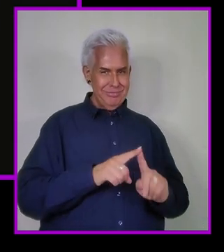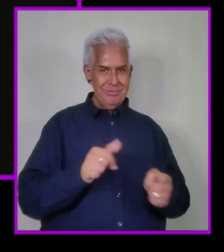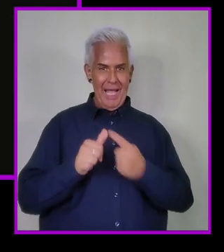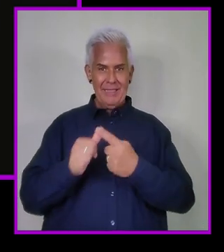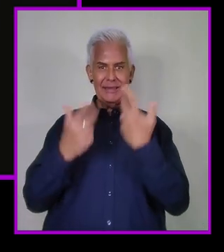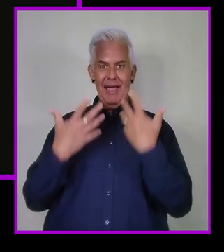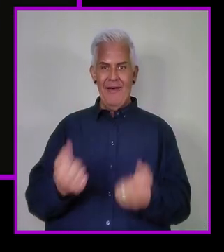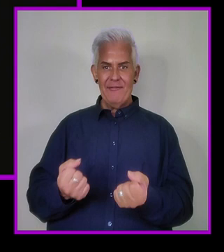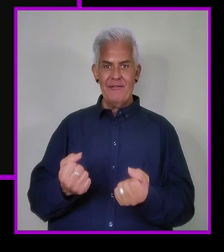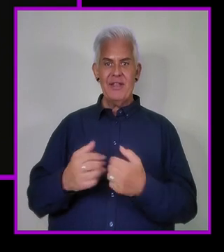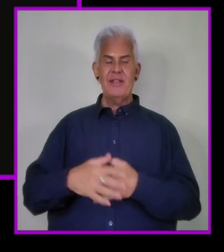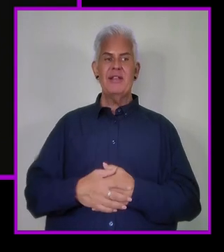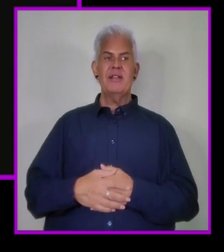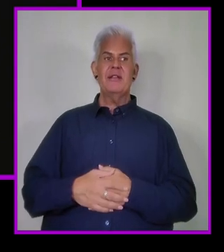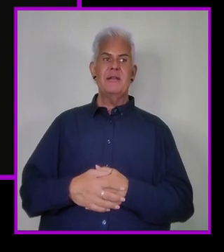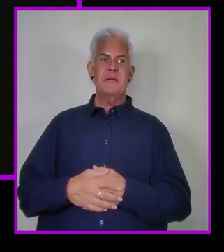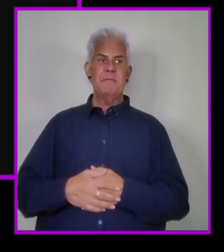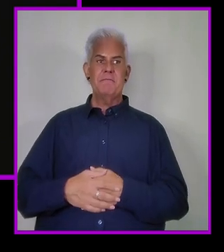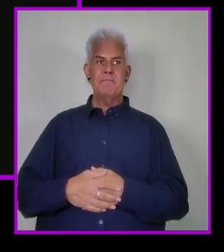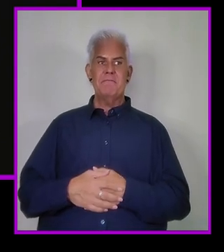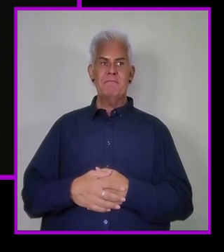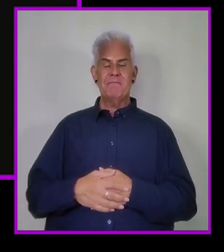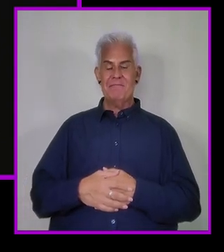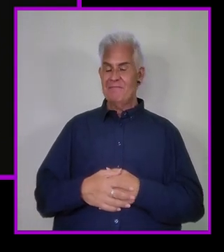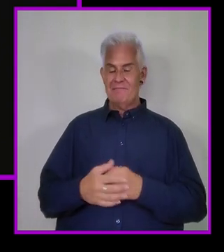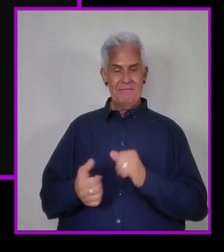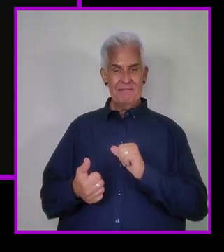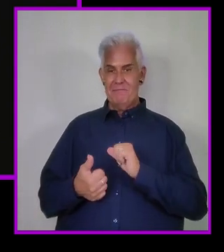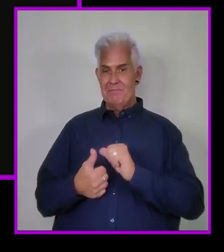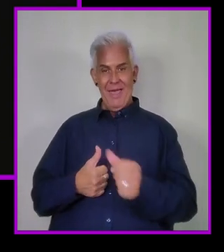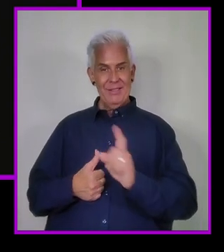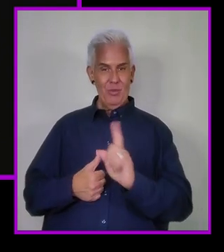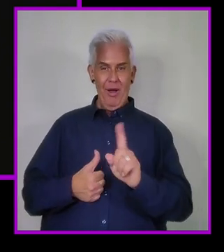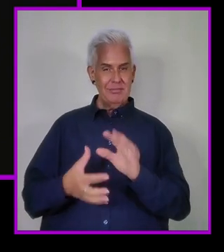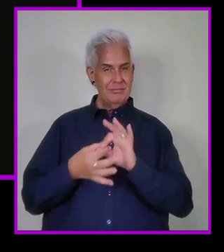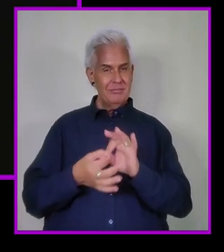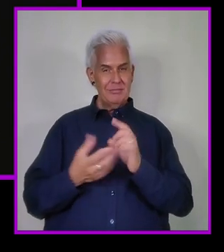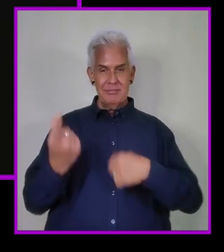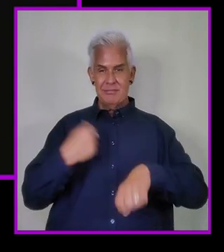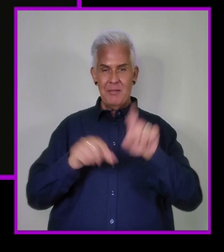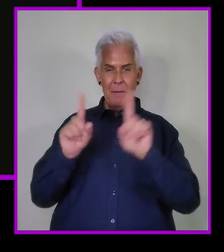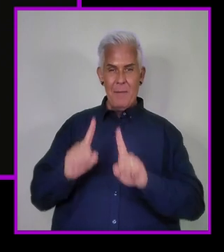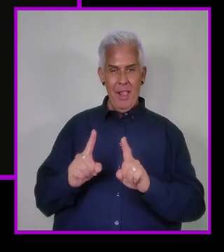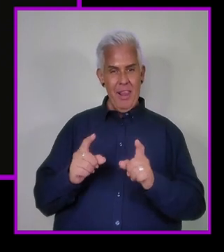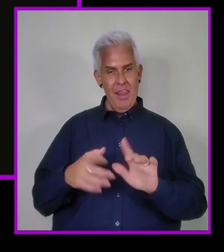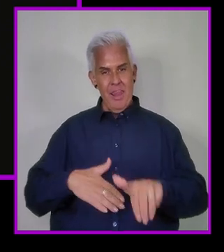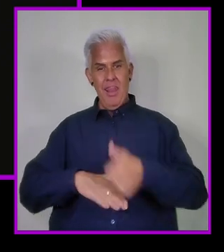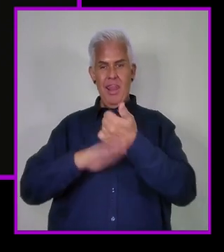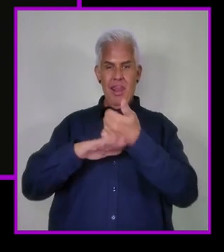got. So I think there is no greater thing that you can do in our industry than engage with people and to build your network,